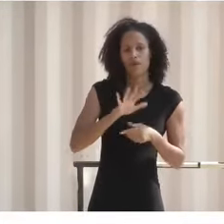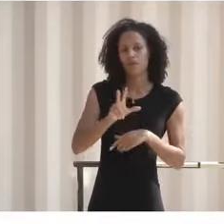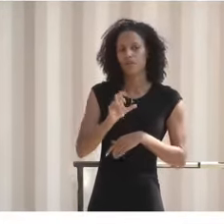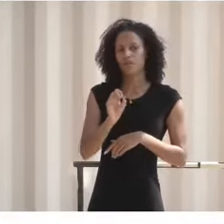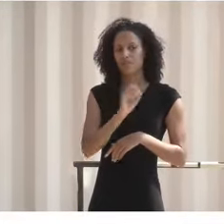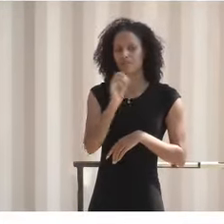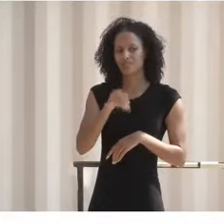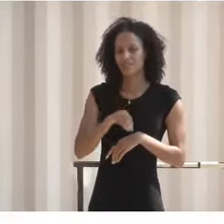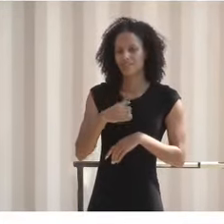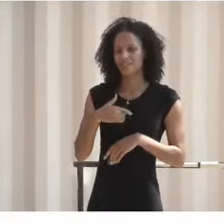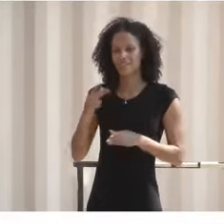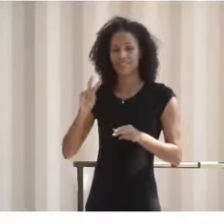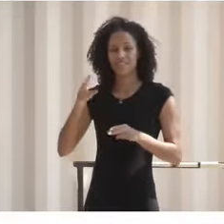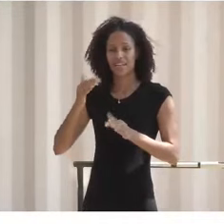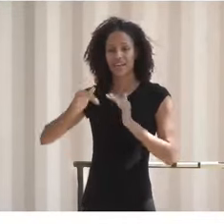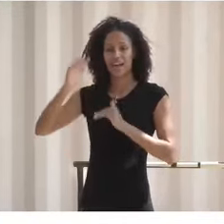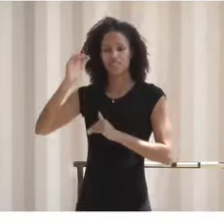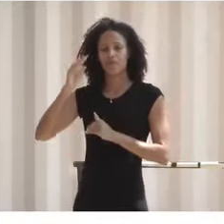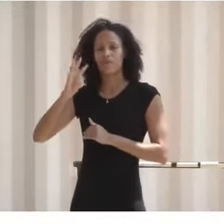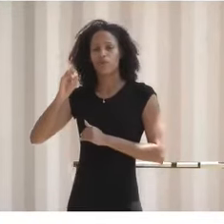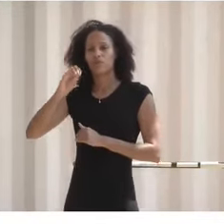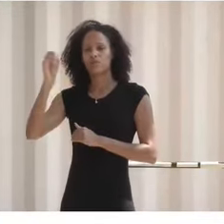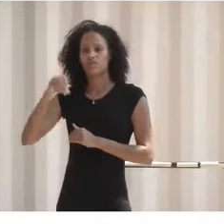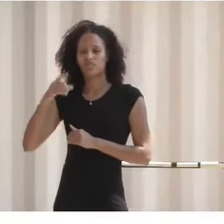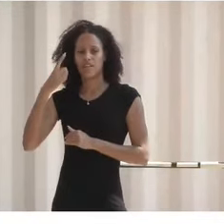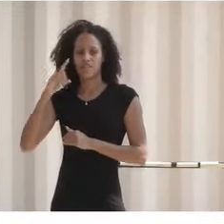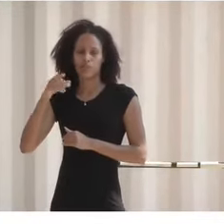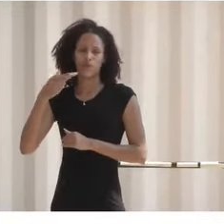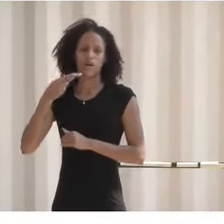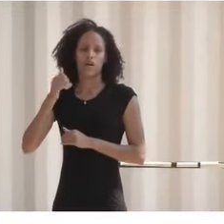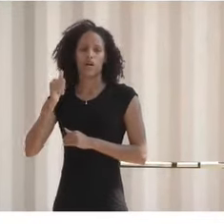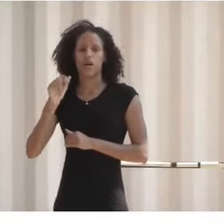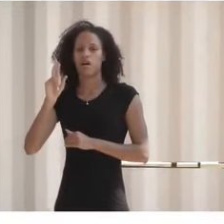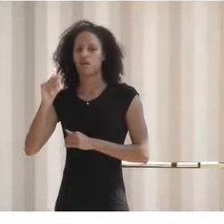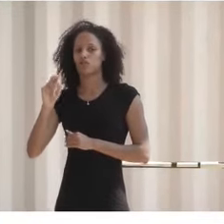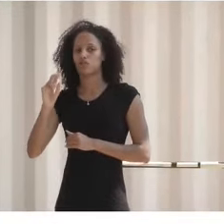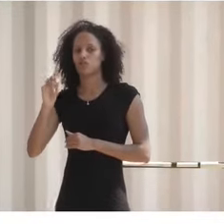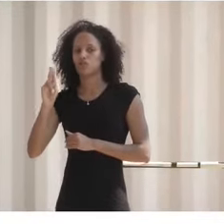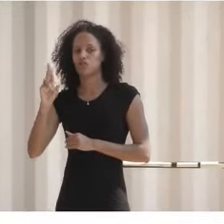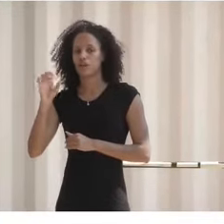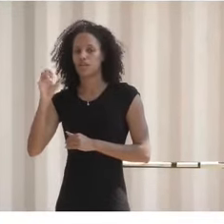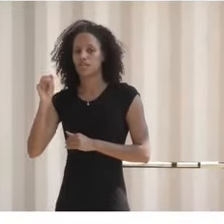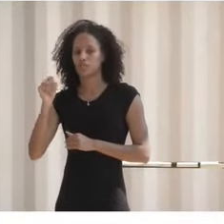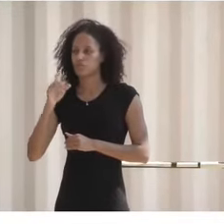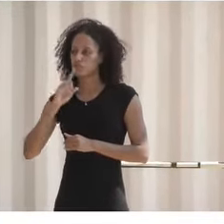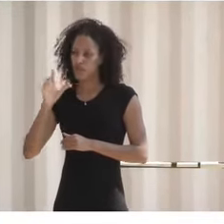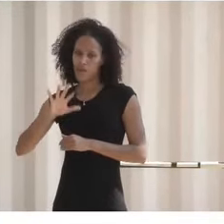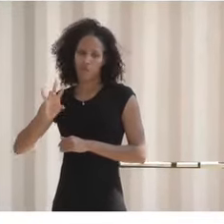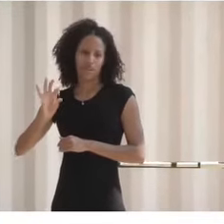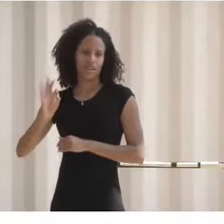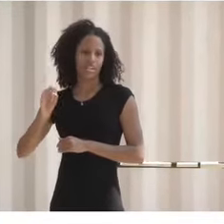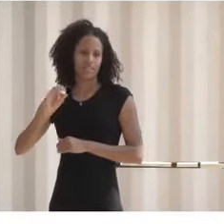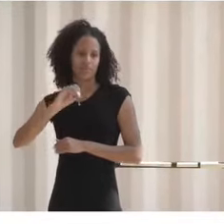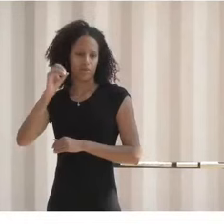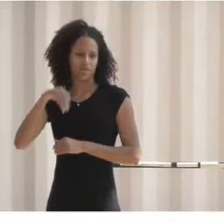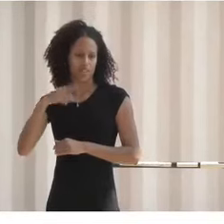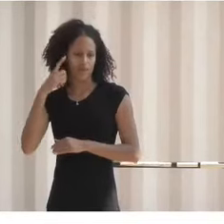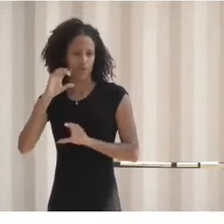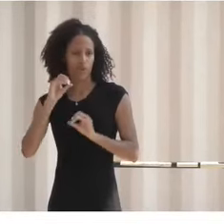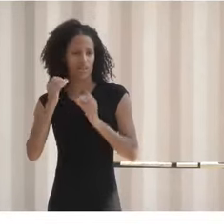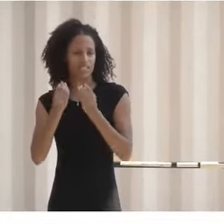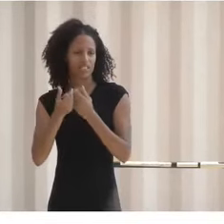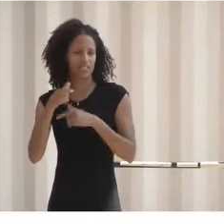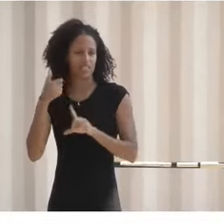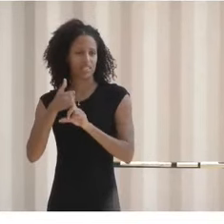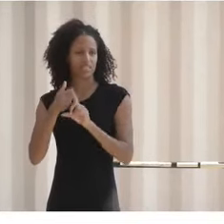30%. The second highest was around 40% for Honduras. In Belize, more than 90% of the